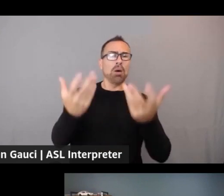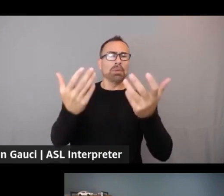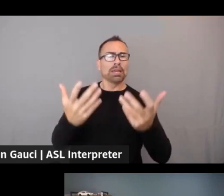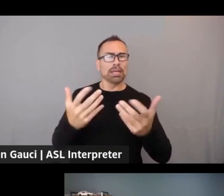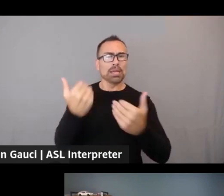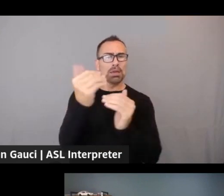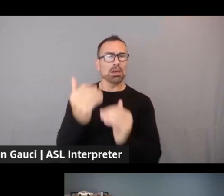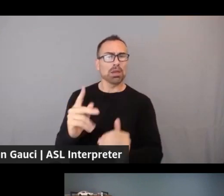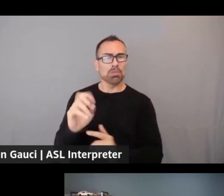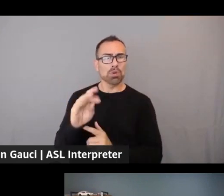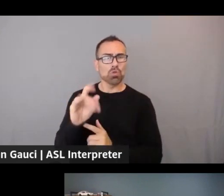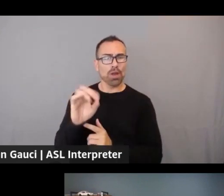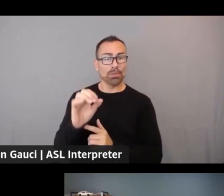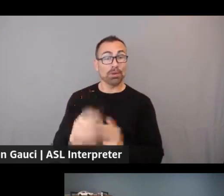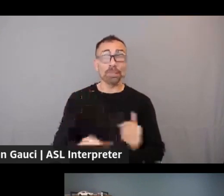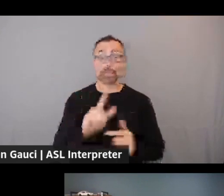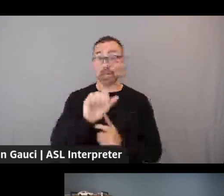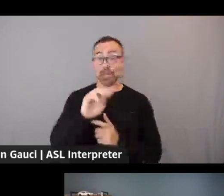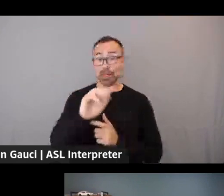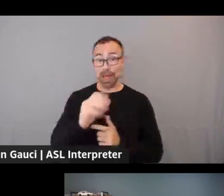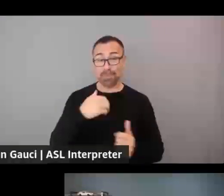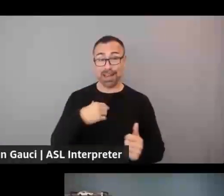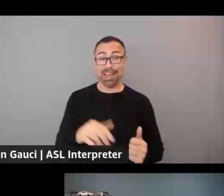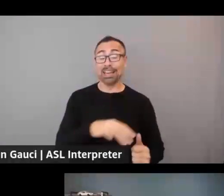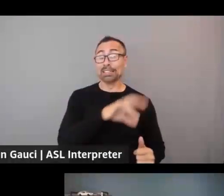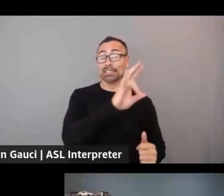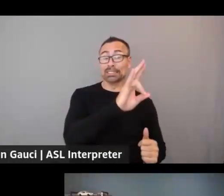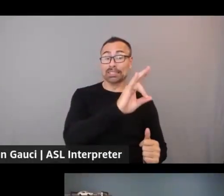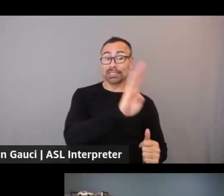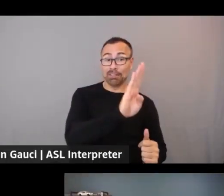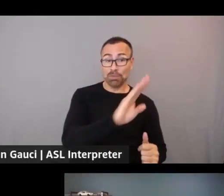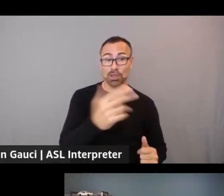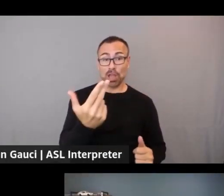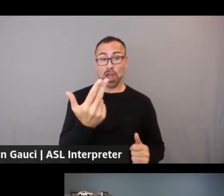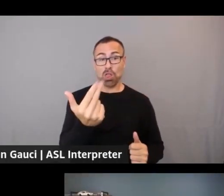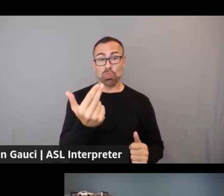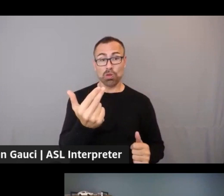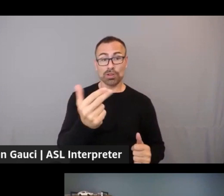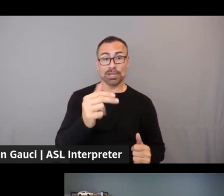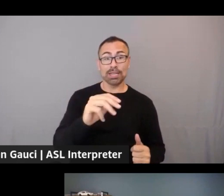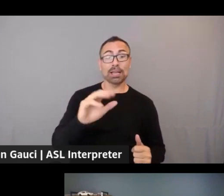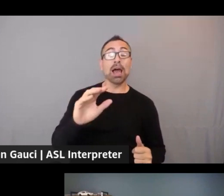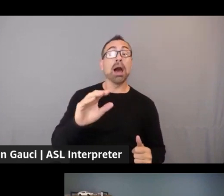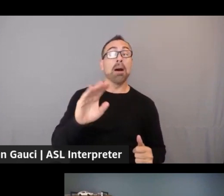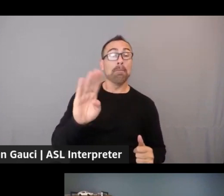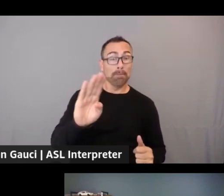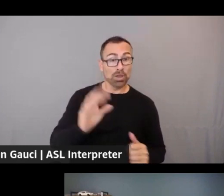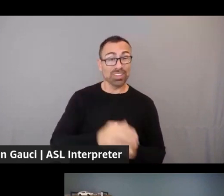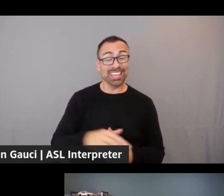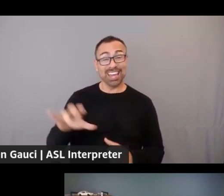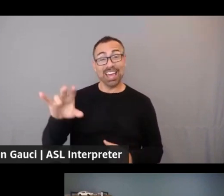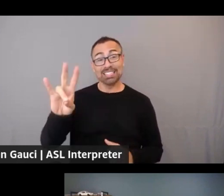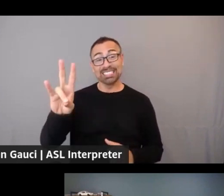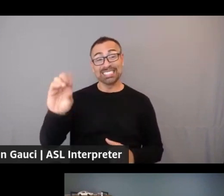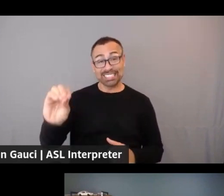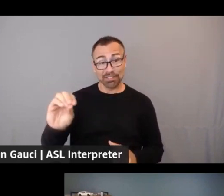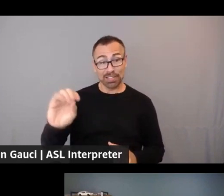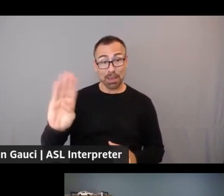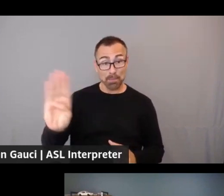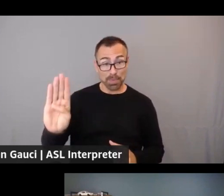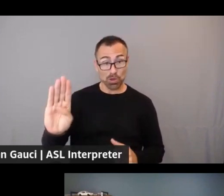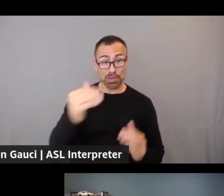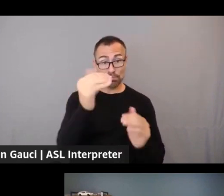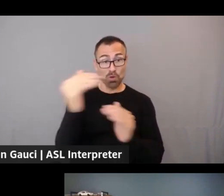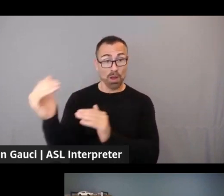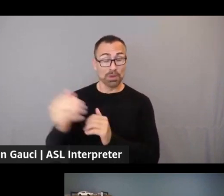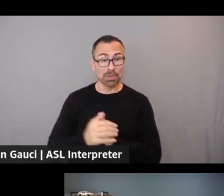variations of 7 billion, 13 billion, and 70 billion parameters. These numbers are growing so fast that just